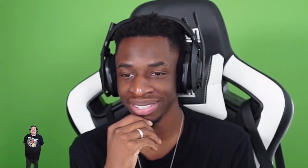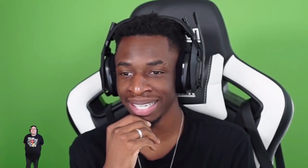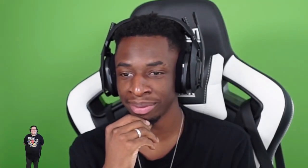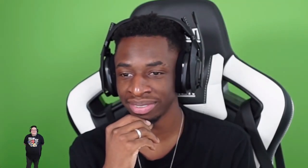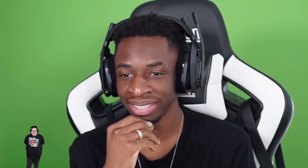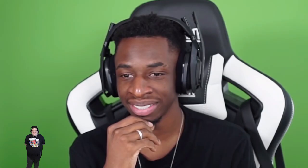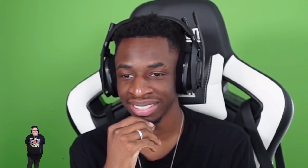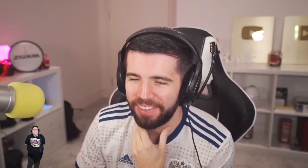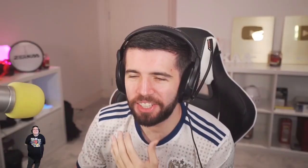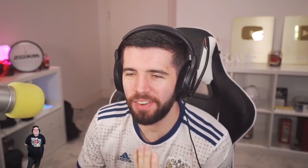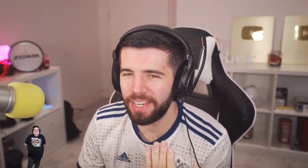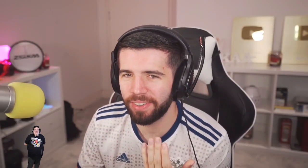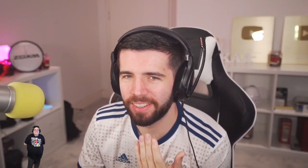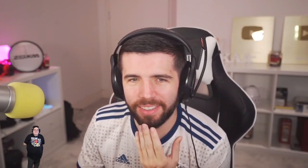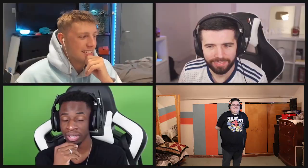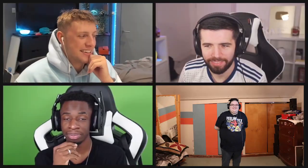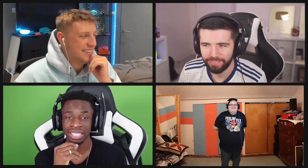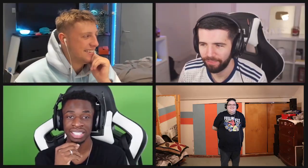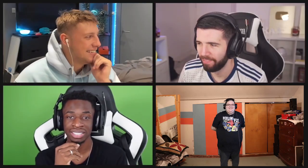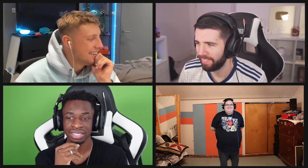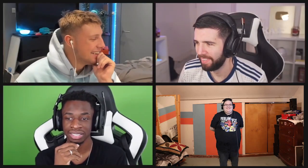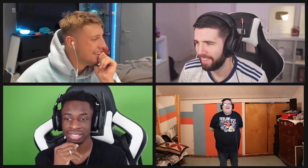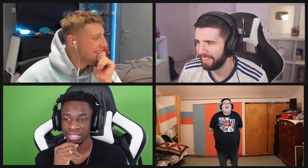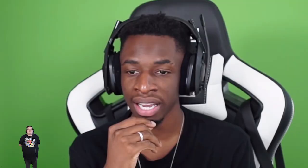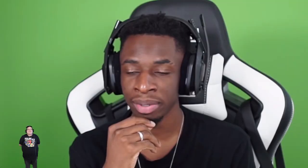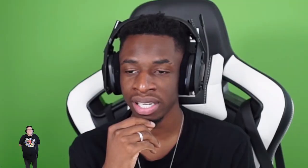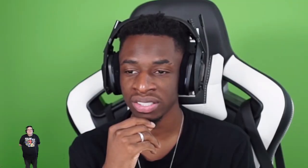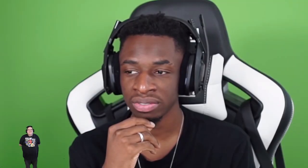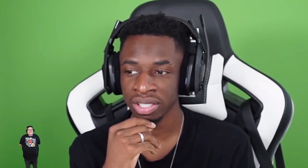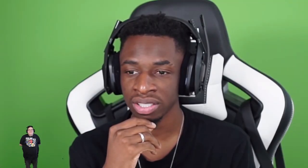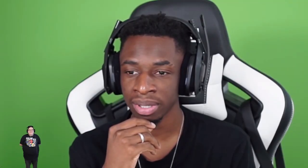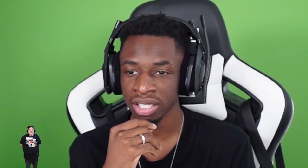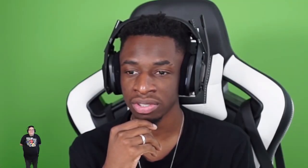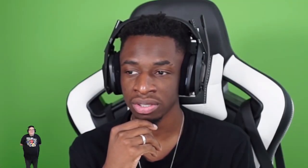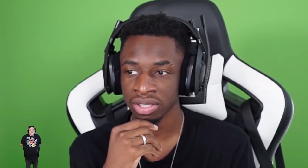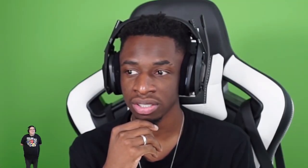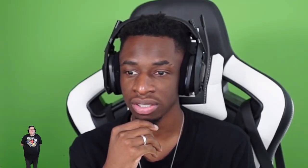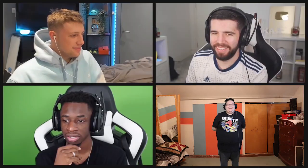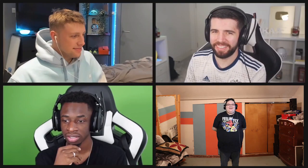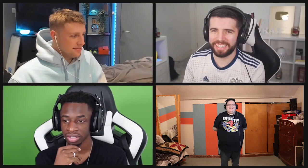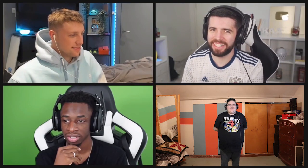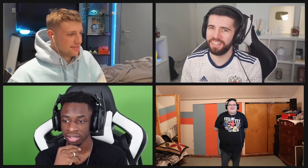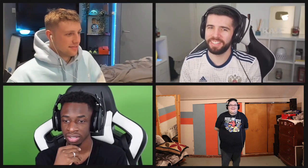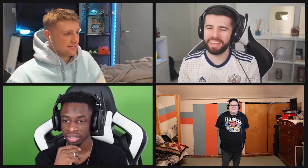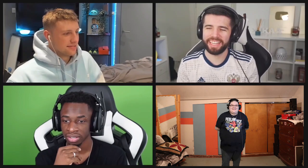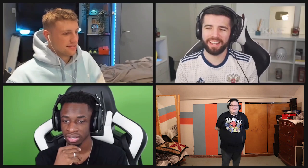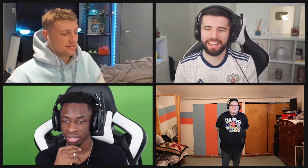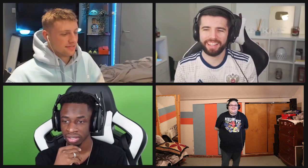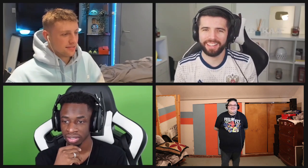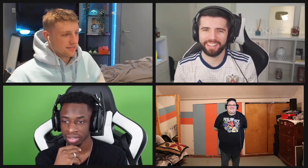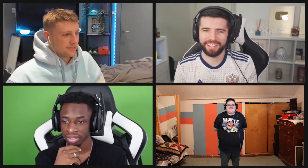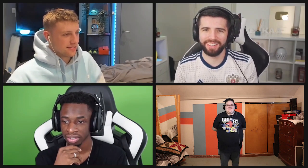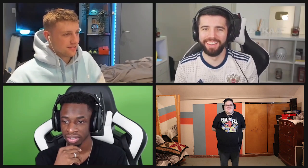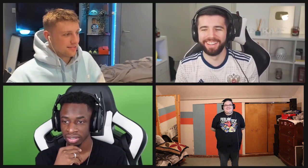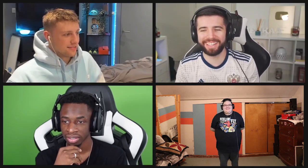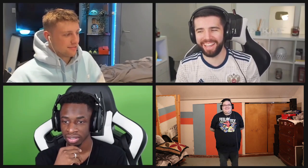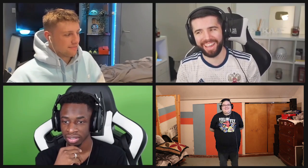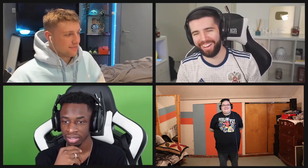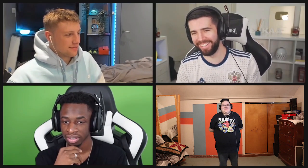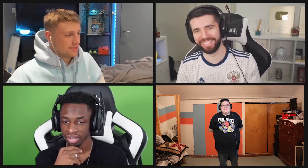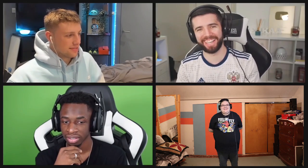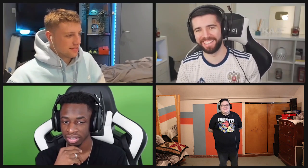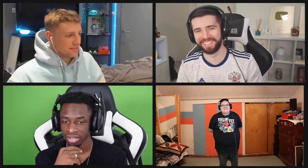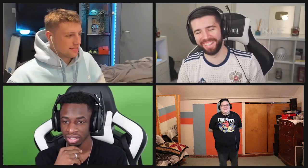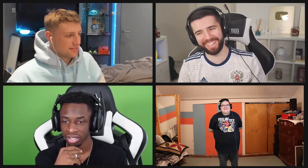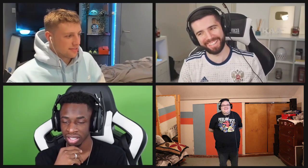trust me, it did. Can you do it with Ethan? Please. Yes. How many likes on the video to make Ethan do this? You already got it. Just make it like. Just